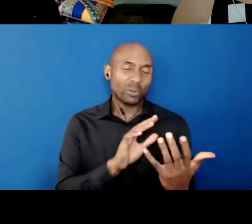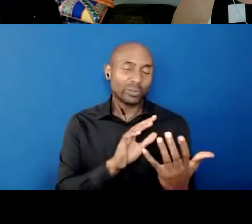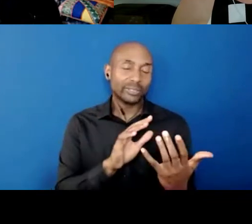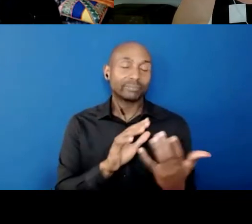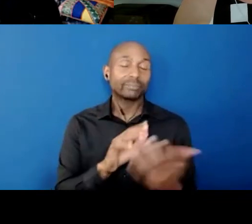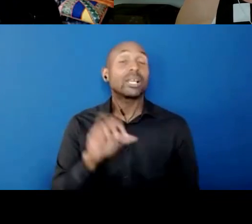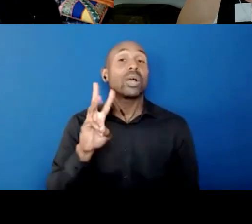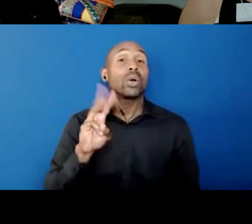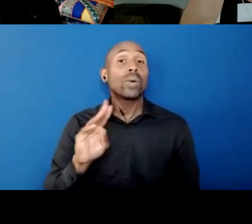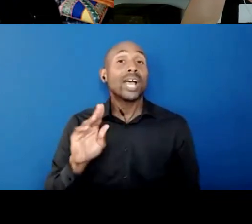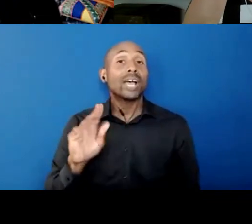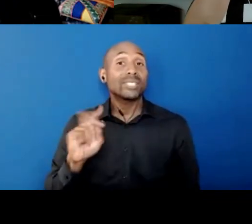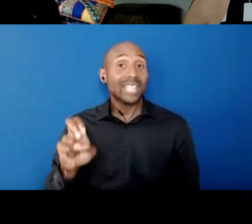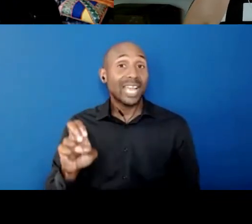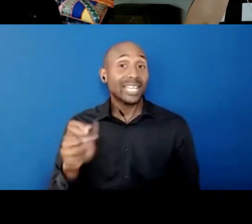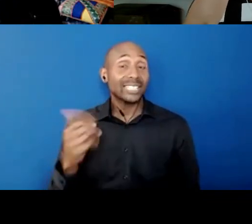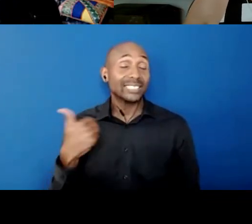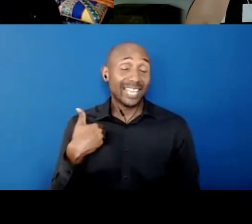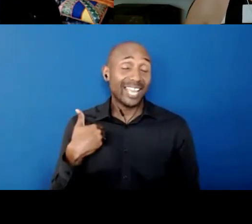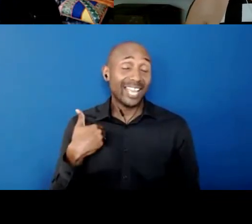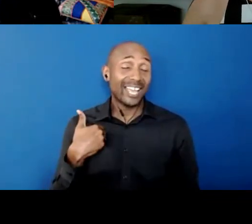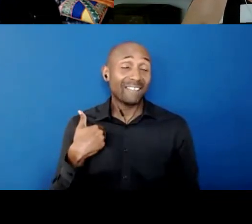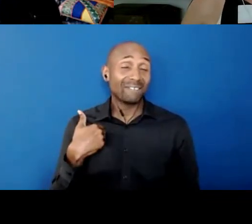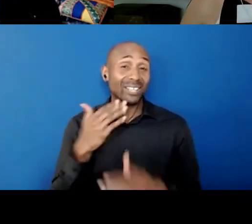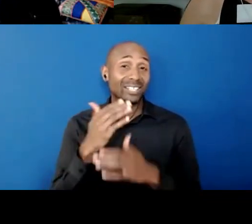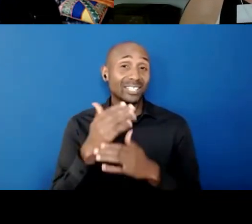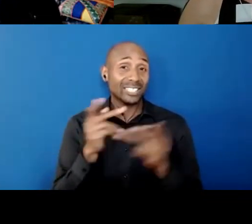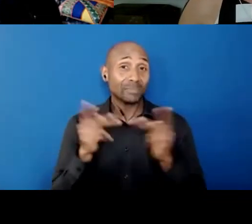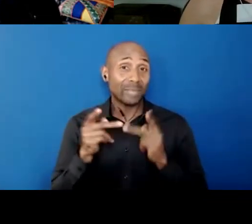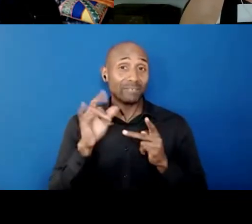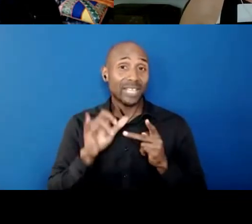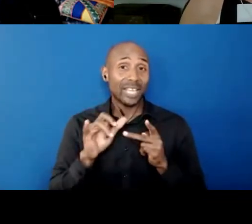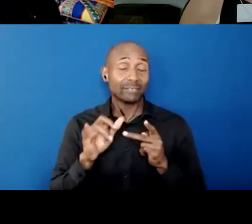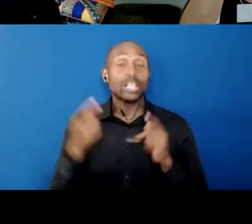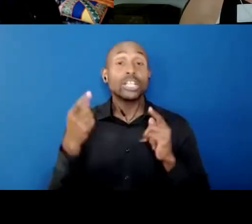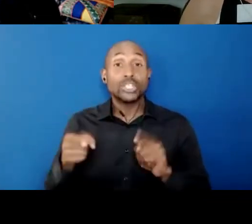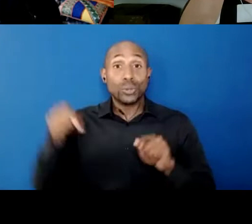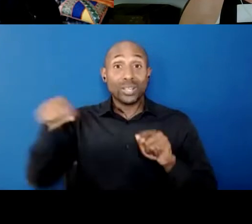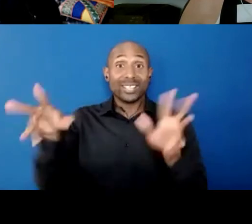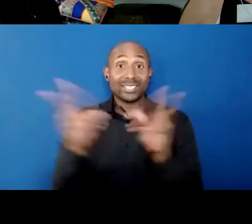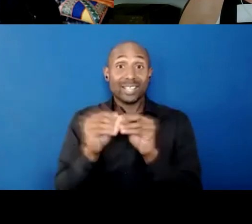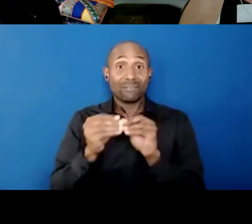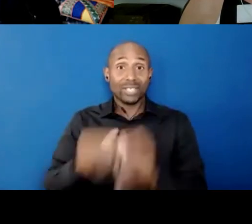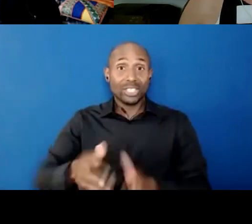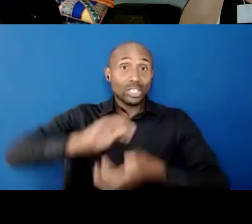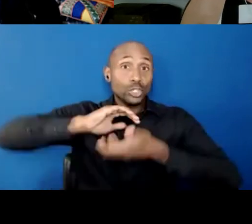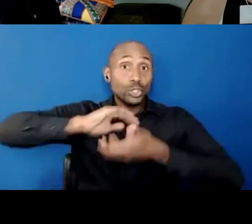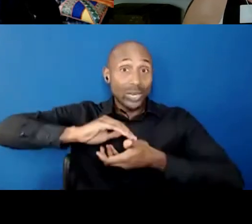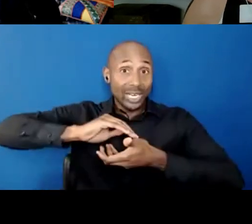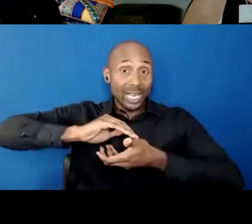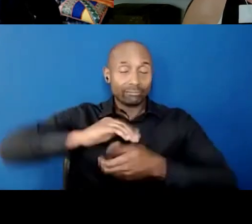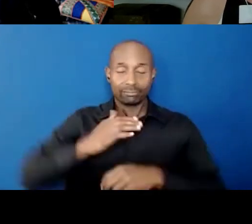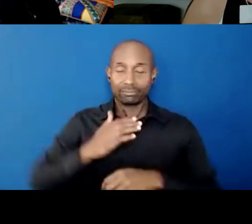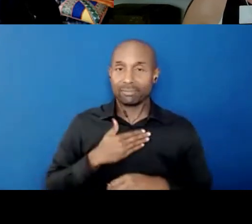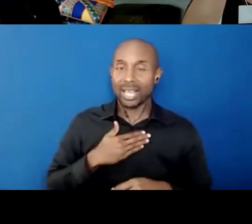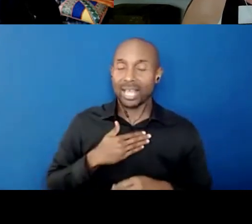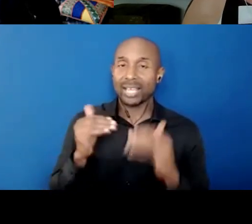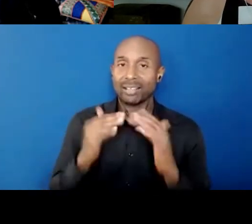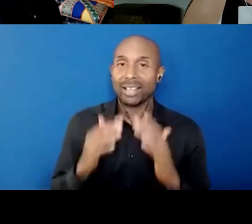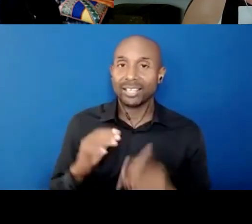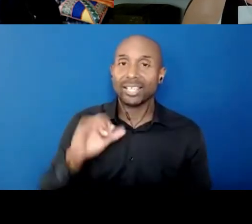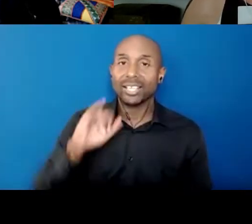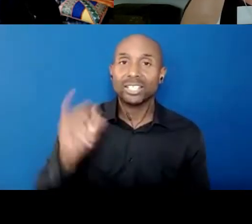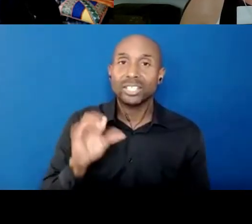stories during Joining Hands. And my colleague Joy Lenny, in fact, one of the sessions that will be, I hope you'll